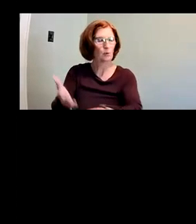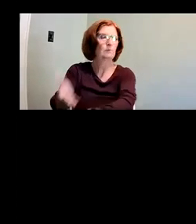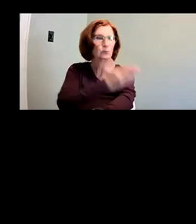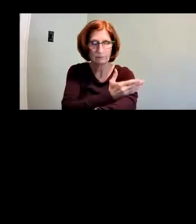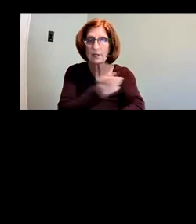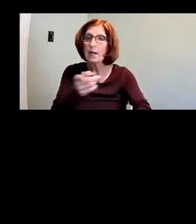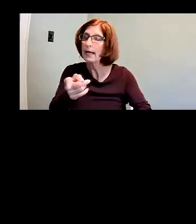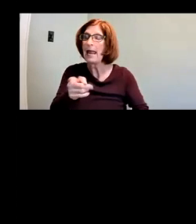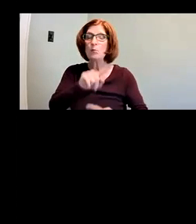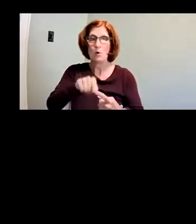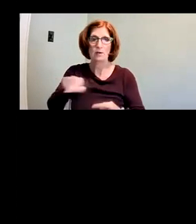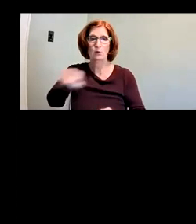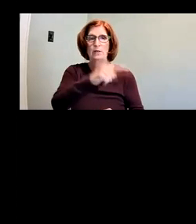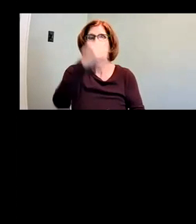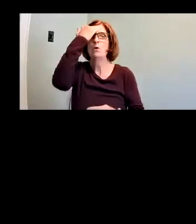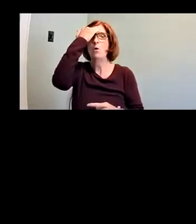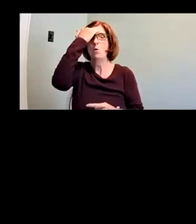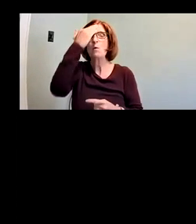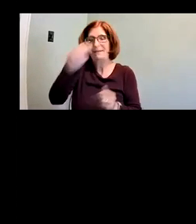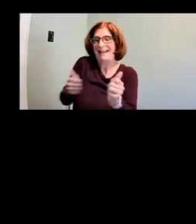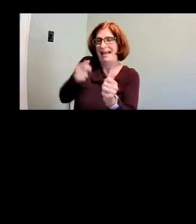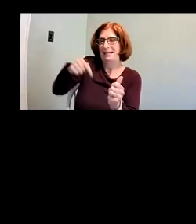especially those in more need now than ever of this fund.